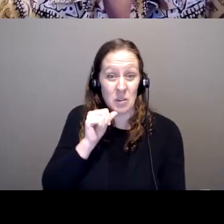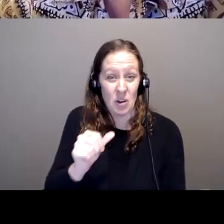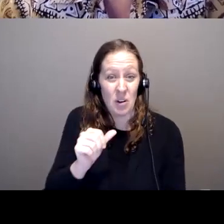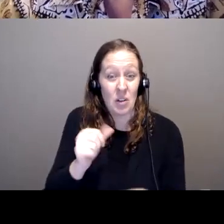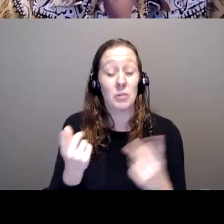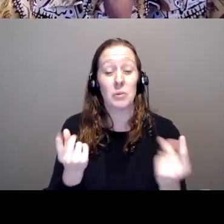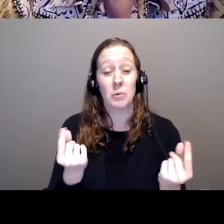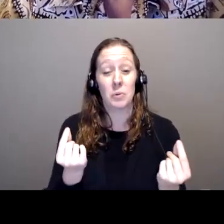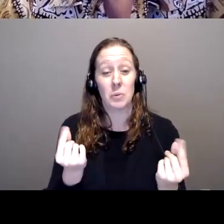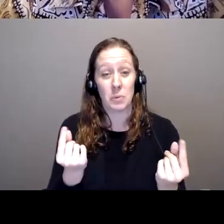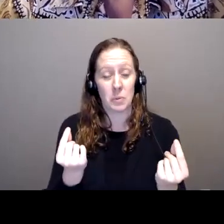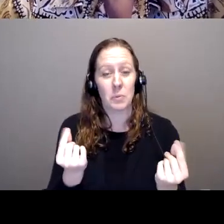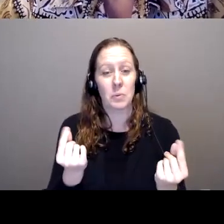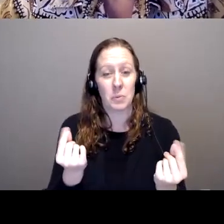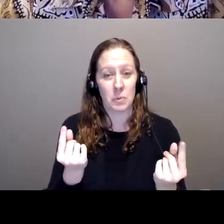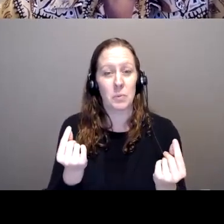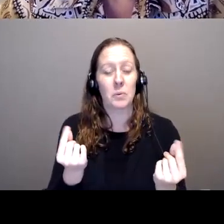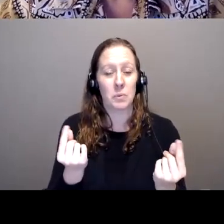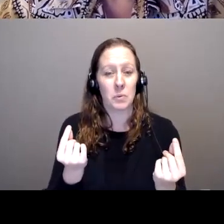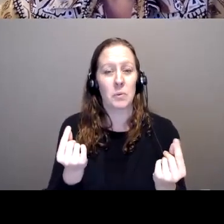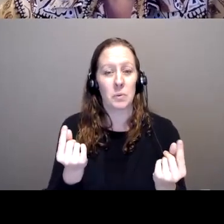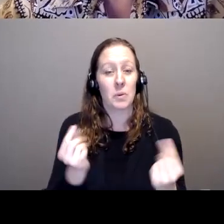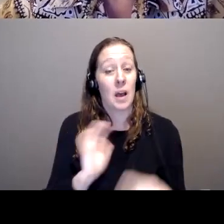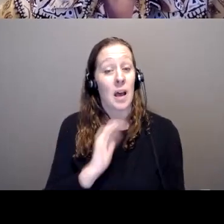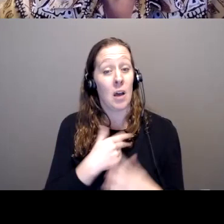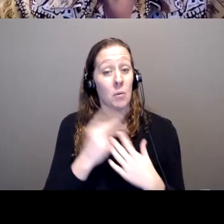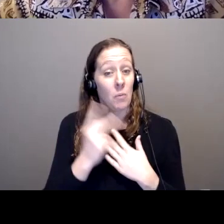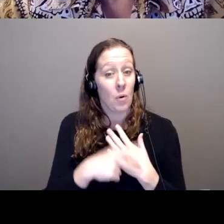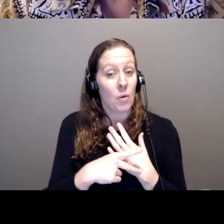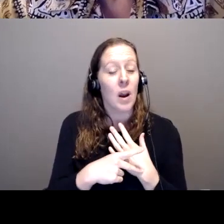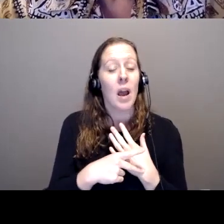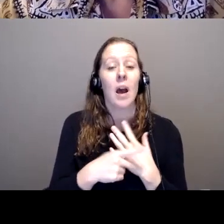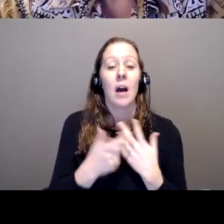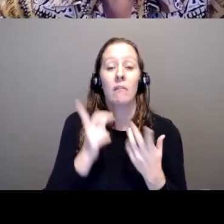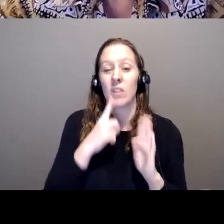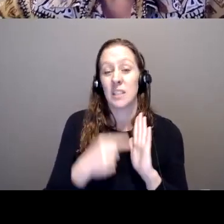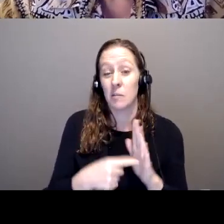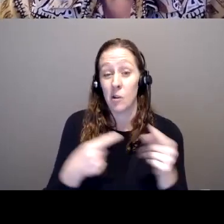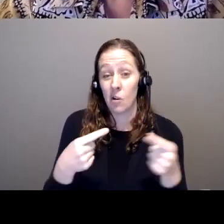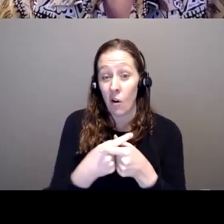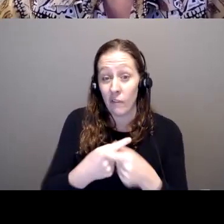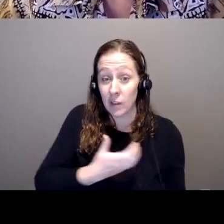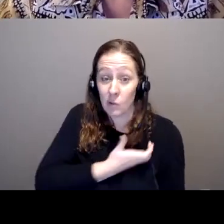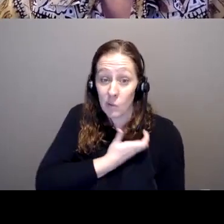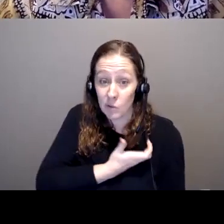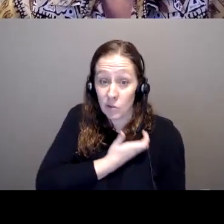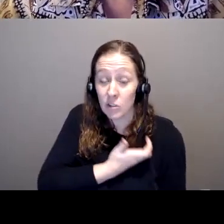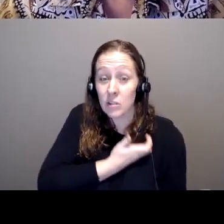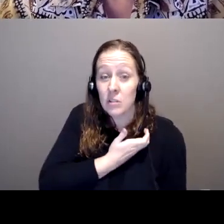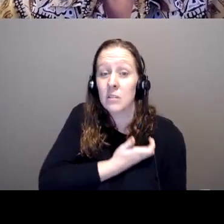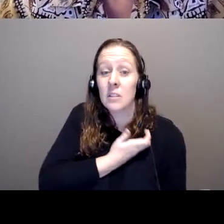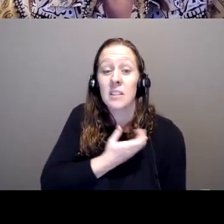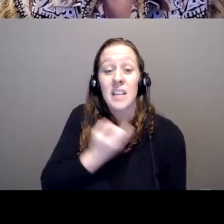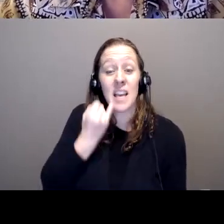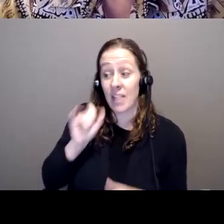do is we can, through some of our programs, such as conflict coaching, if the